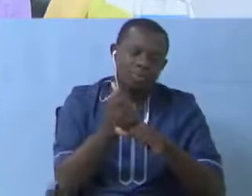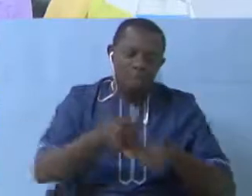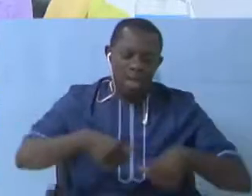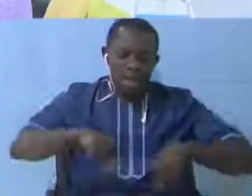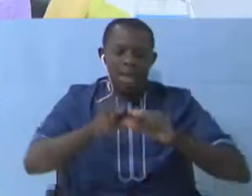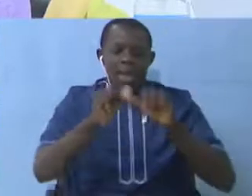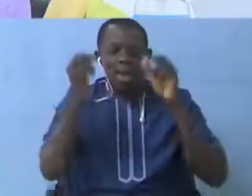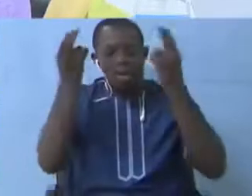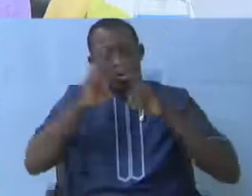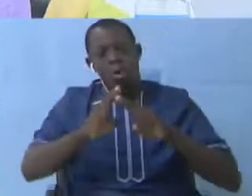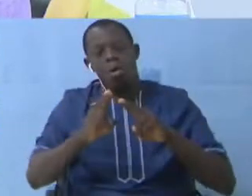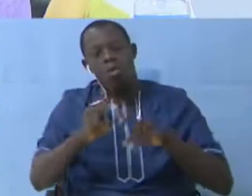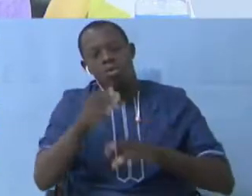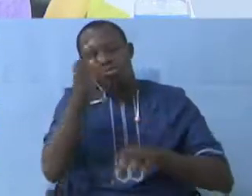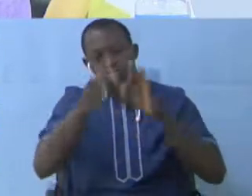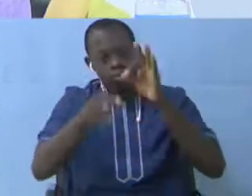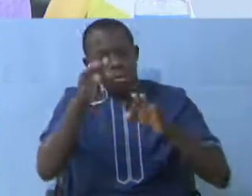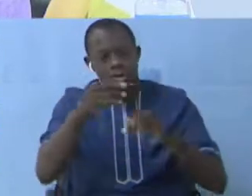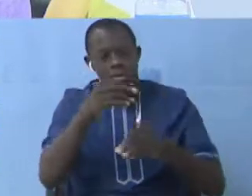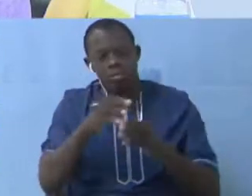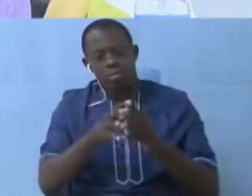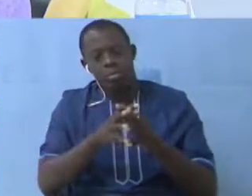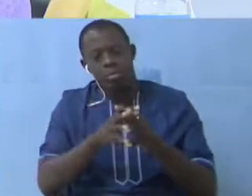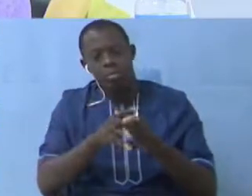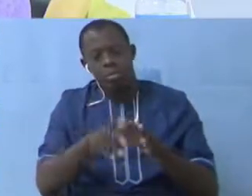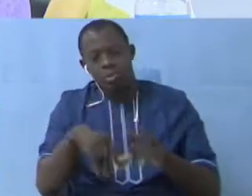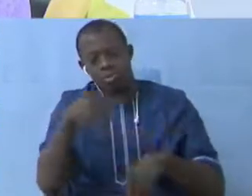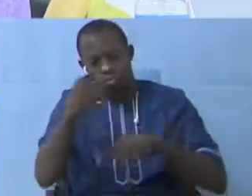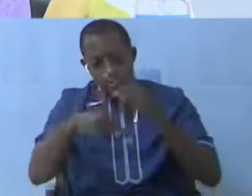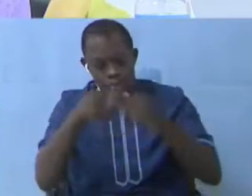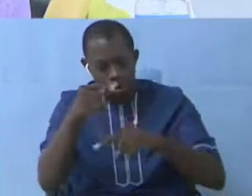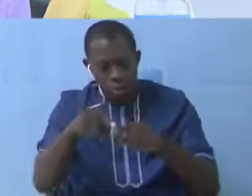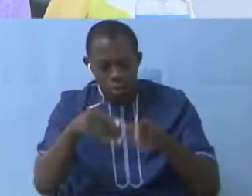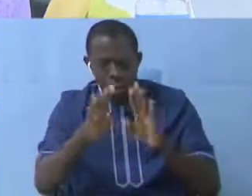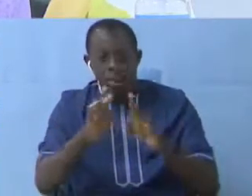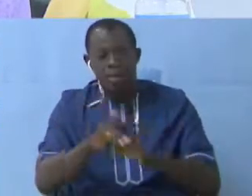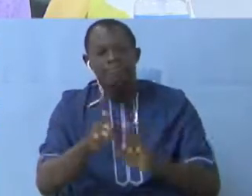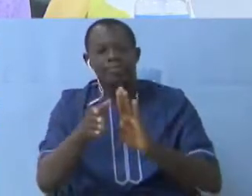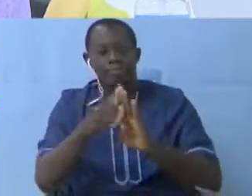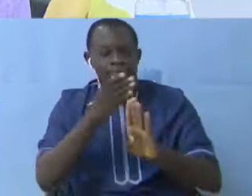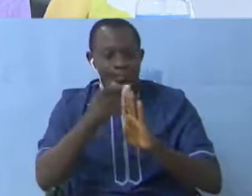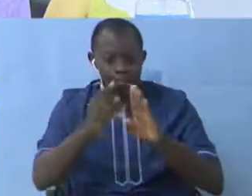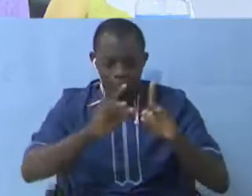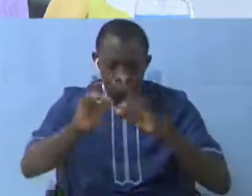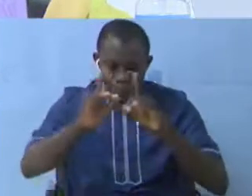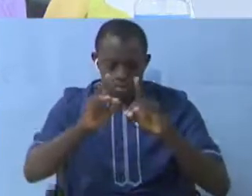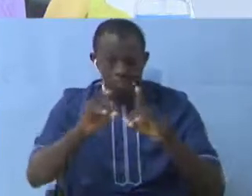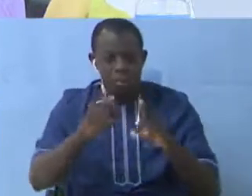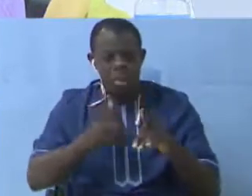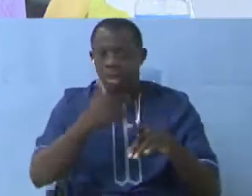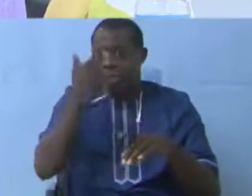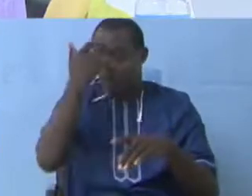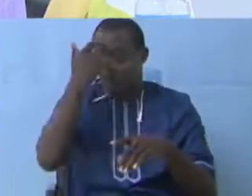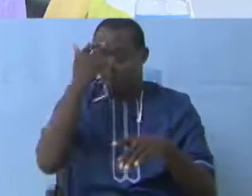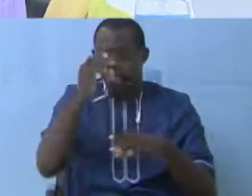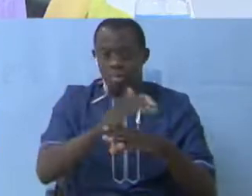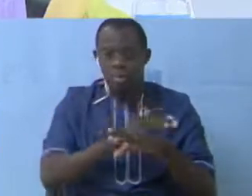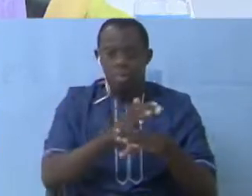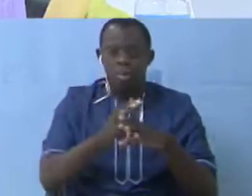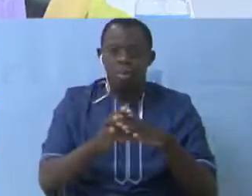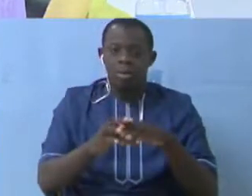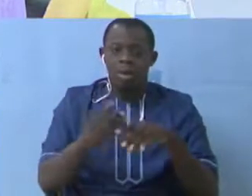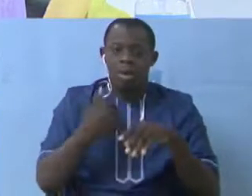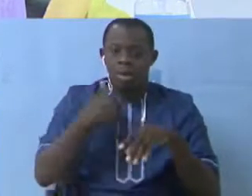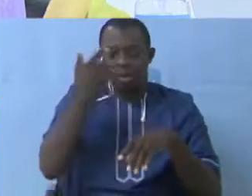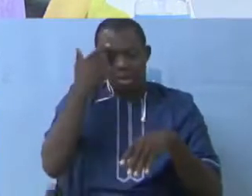legally justified, so that we can still continue the negotiation. I think he was. I'm not sure. History